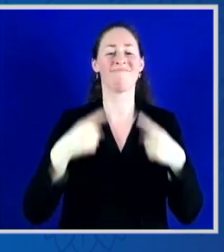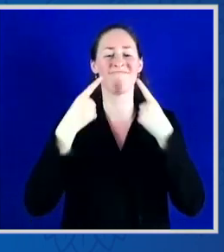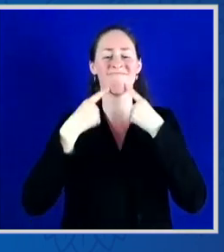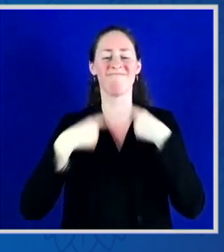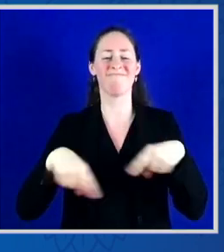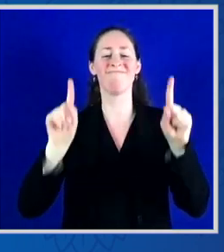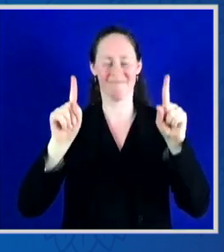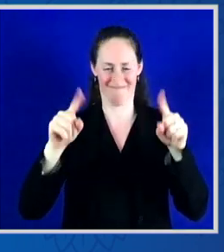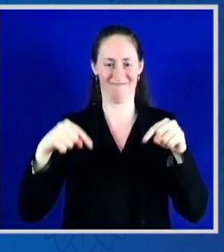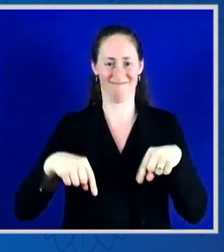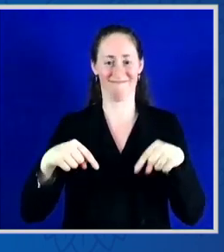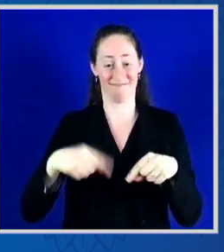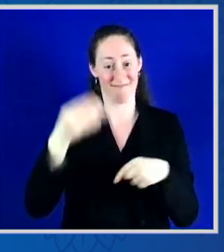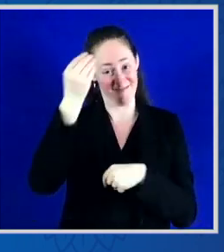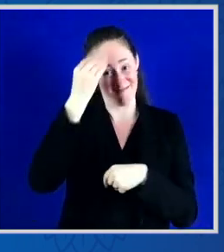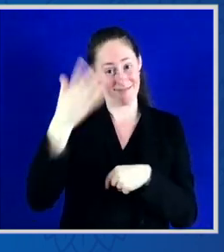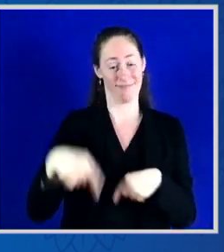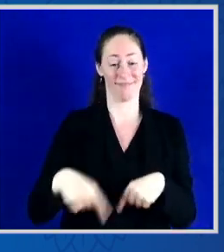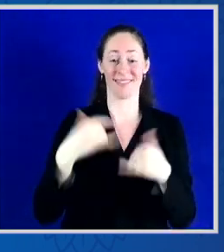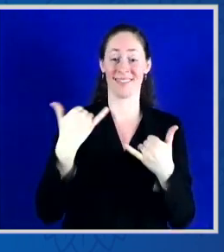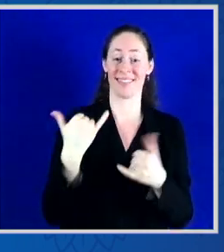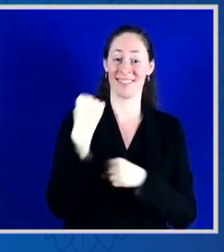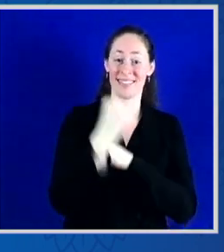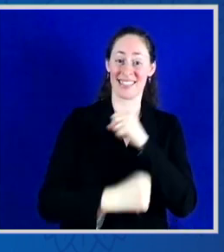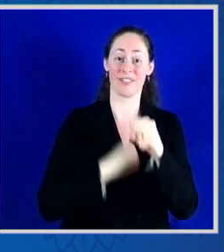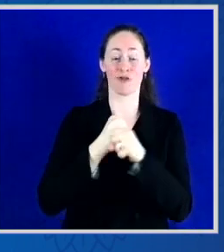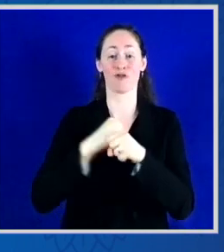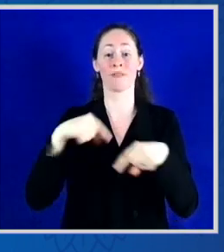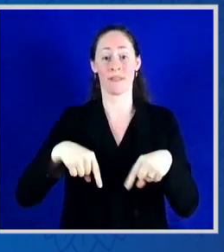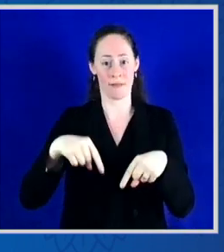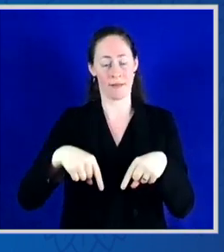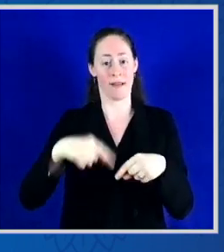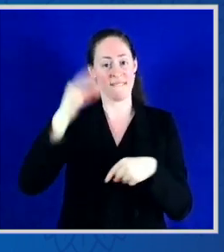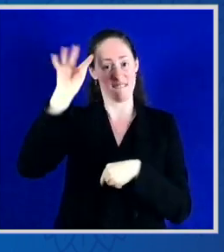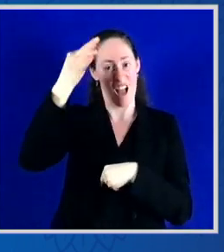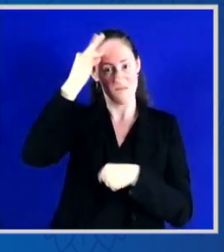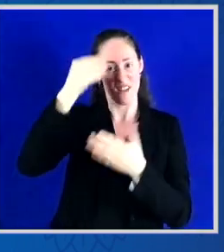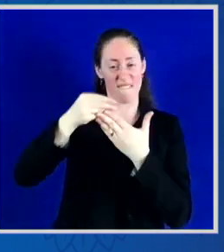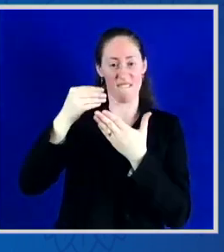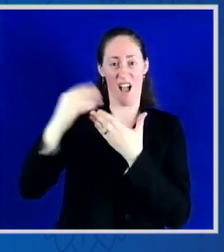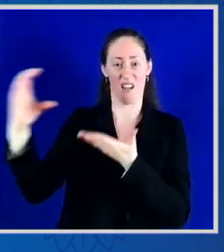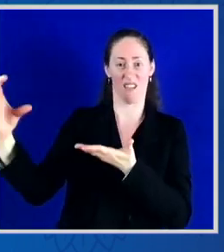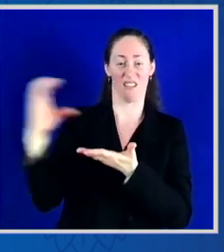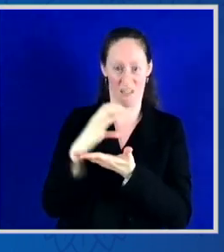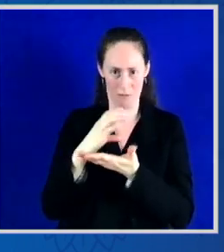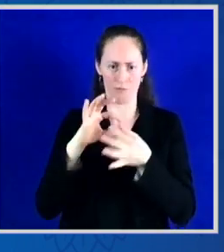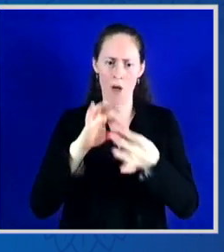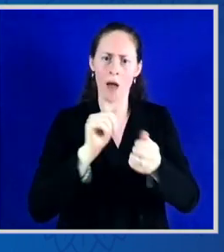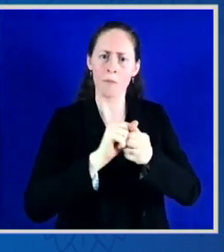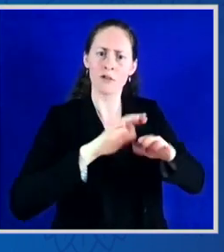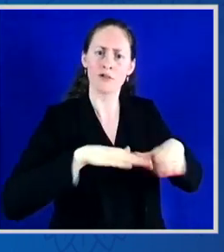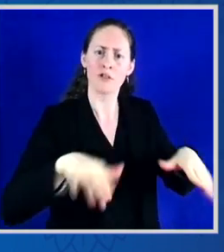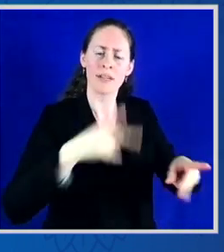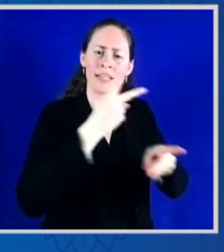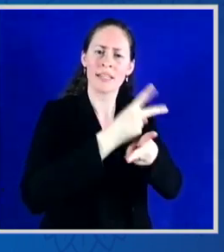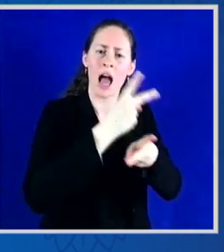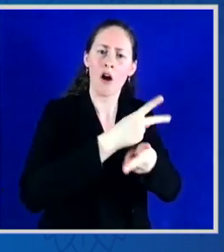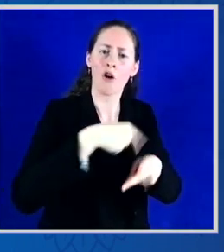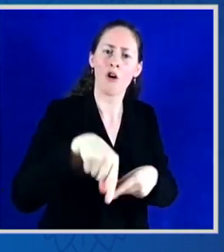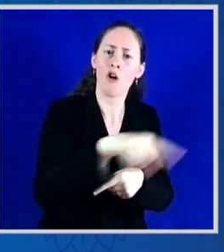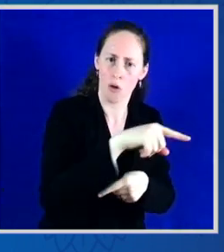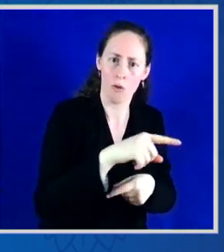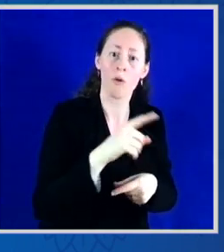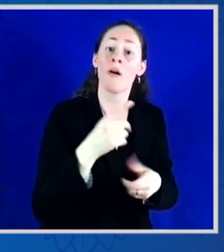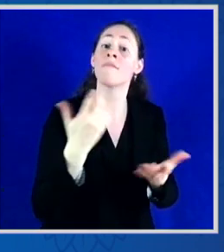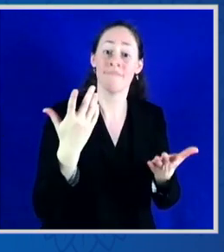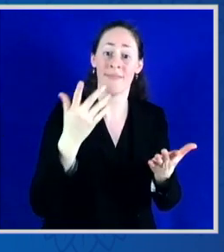year's increased federal funding to enhance childcare services is making a positive, long-lasting difference in the lives of children